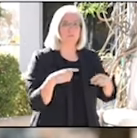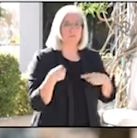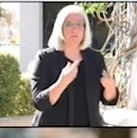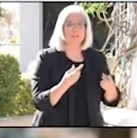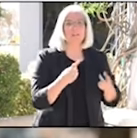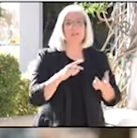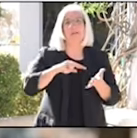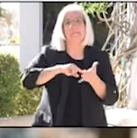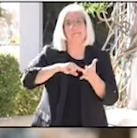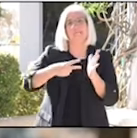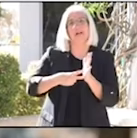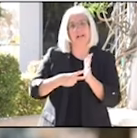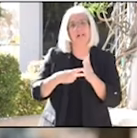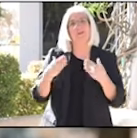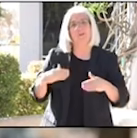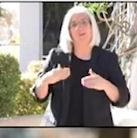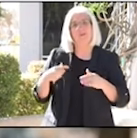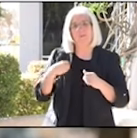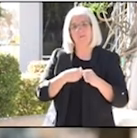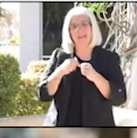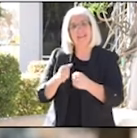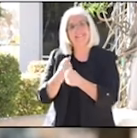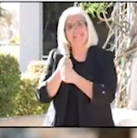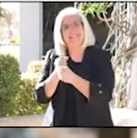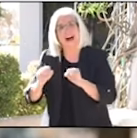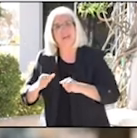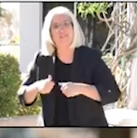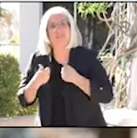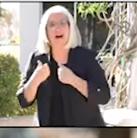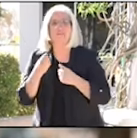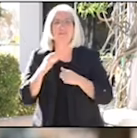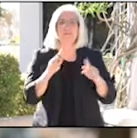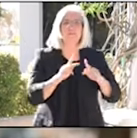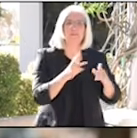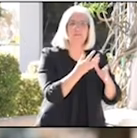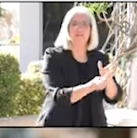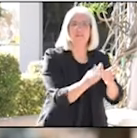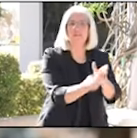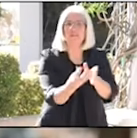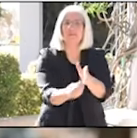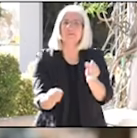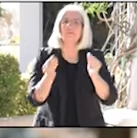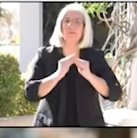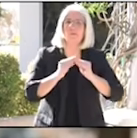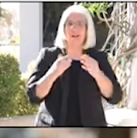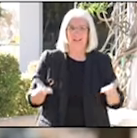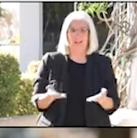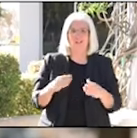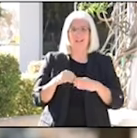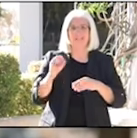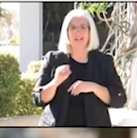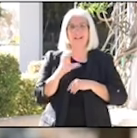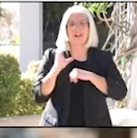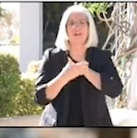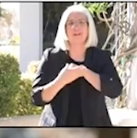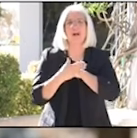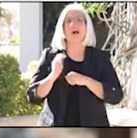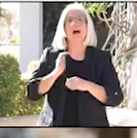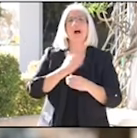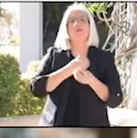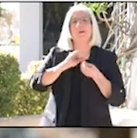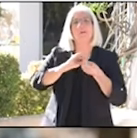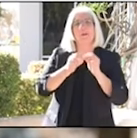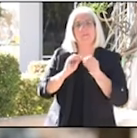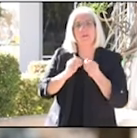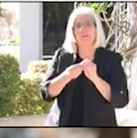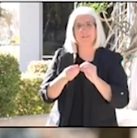for many living in our county. So our case rates and our hospitalizations continue to surge.